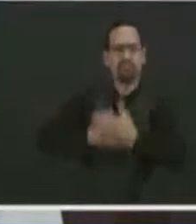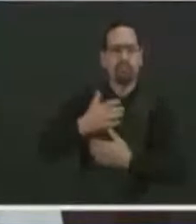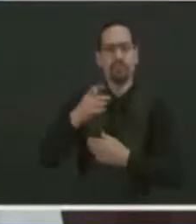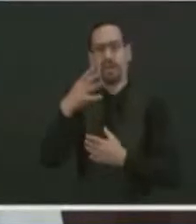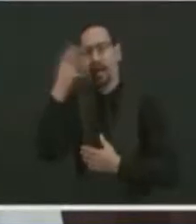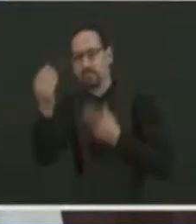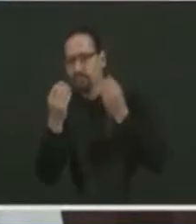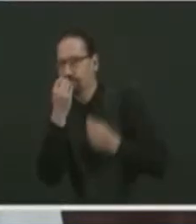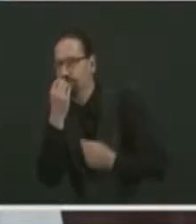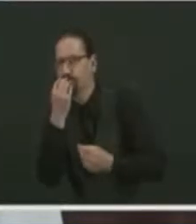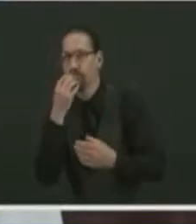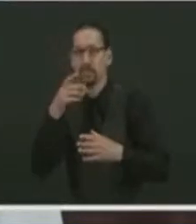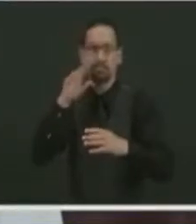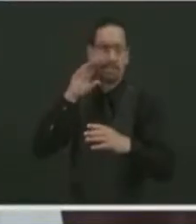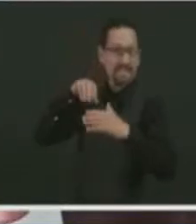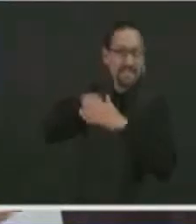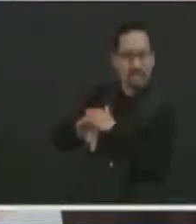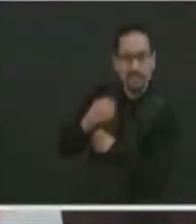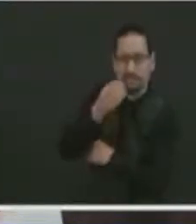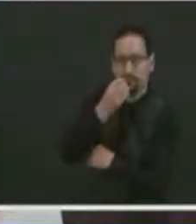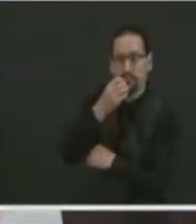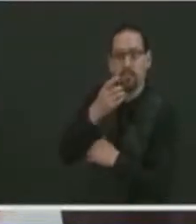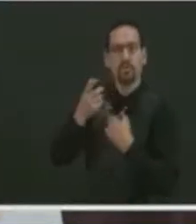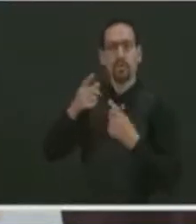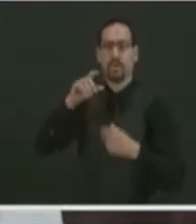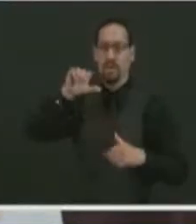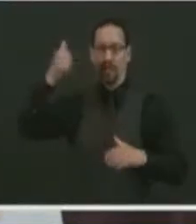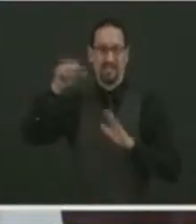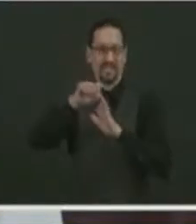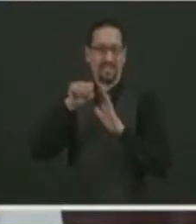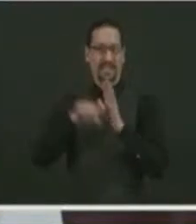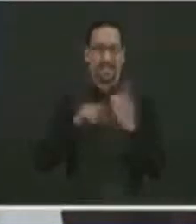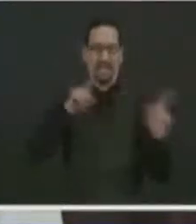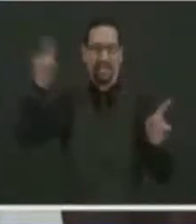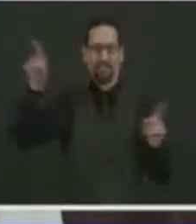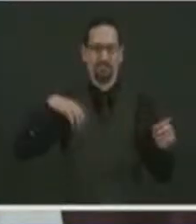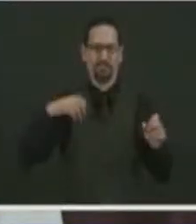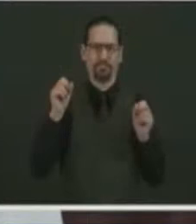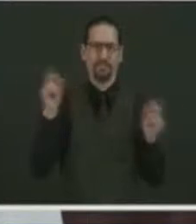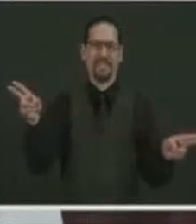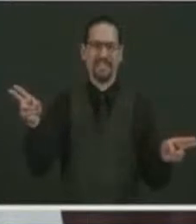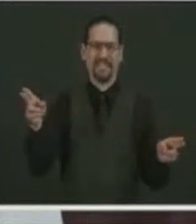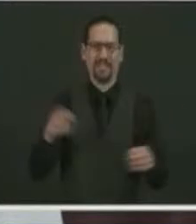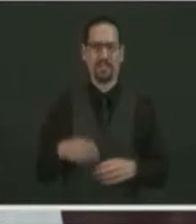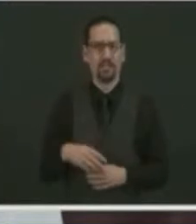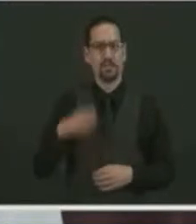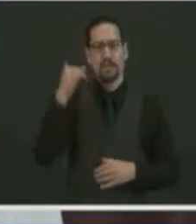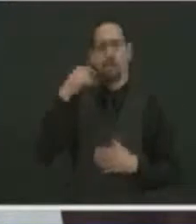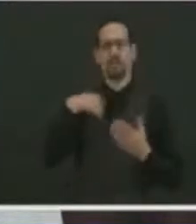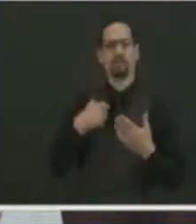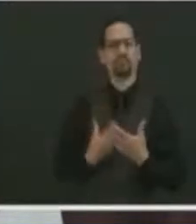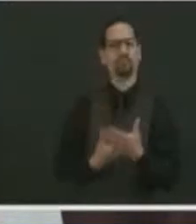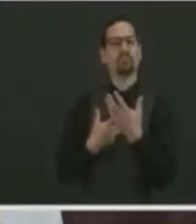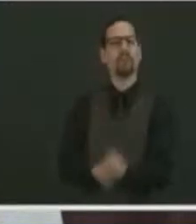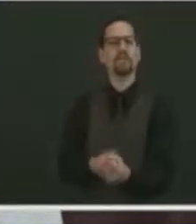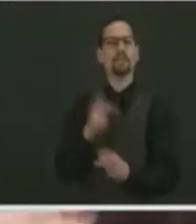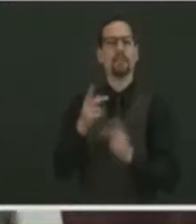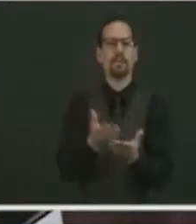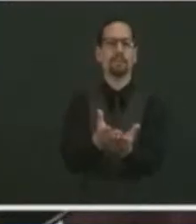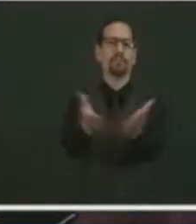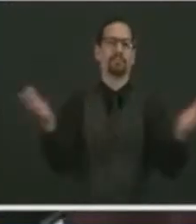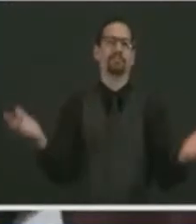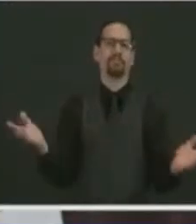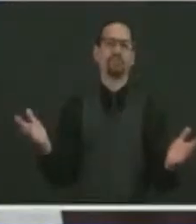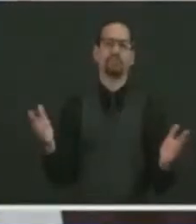like. Why? Because I trust you. I trust you to do the right thing and follow the rules. And we've seen it.